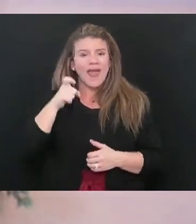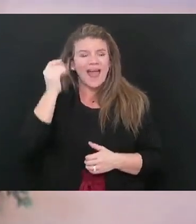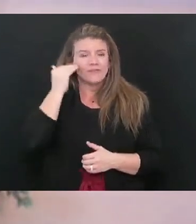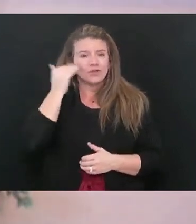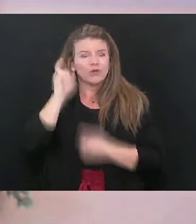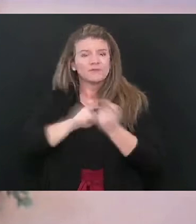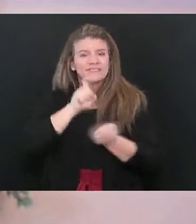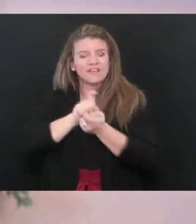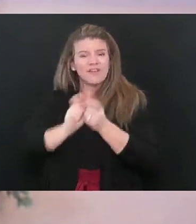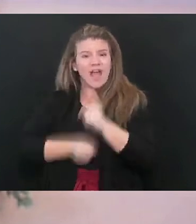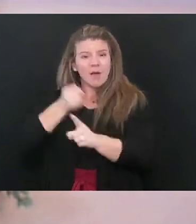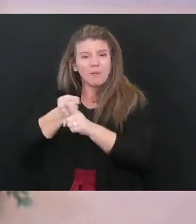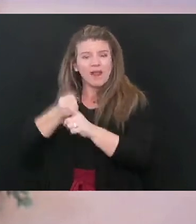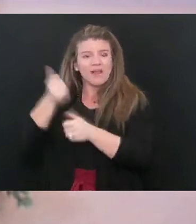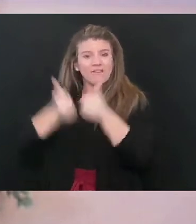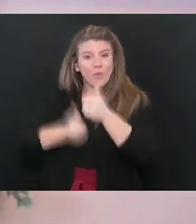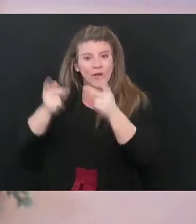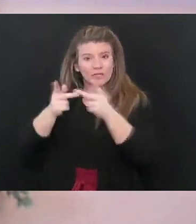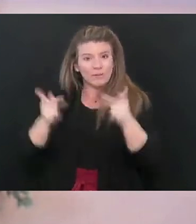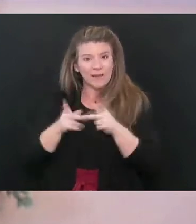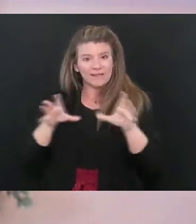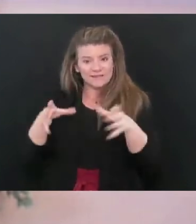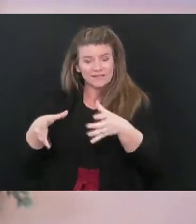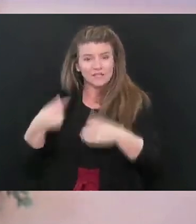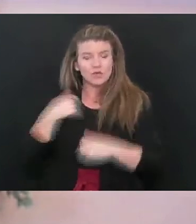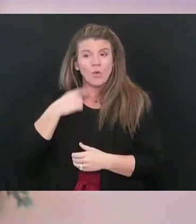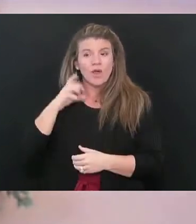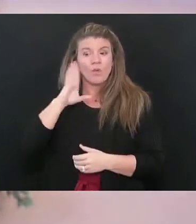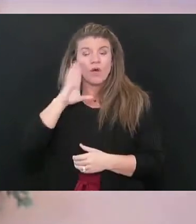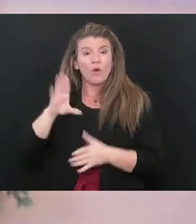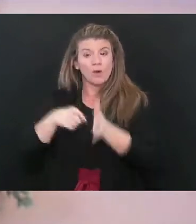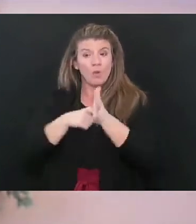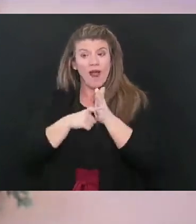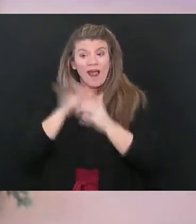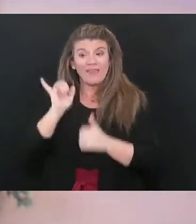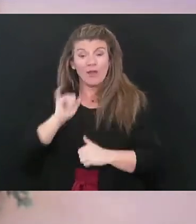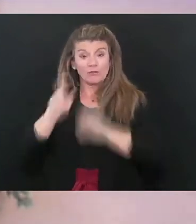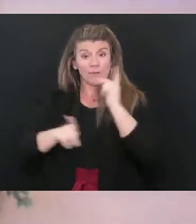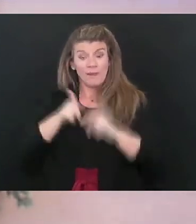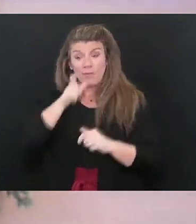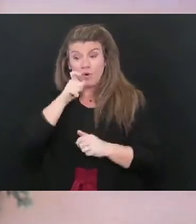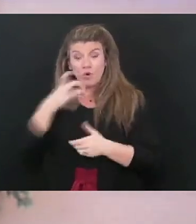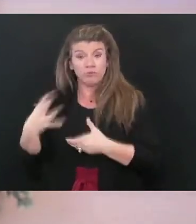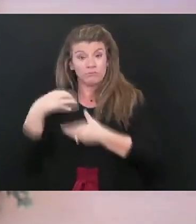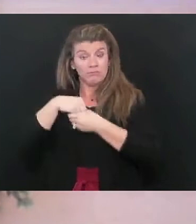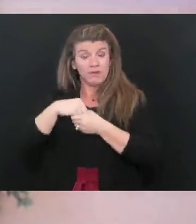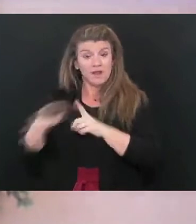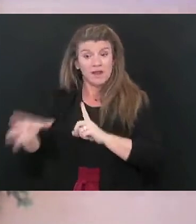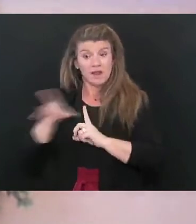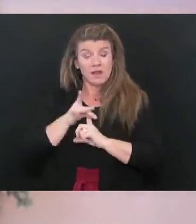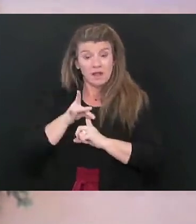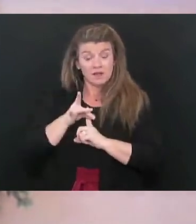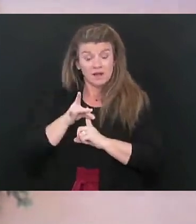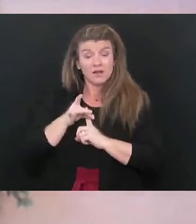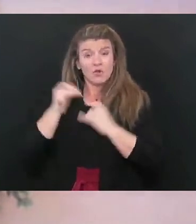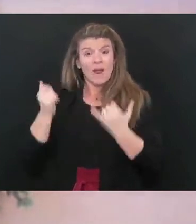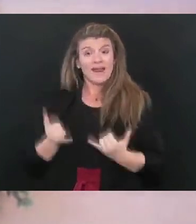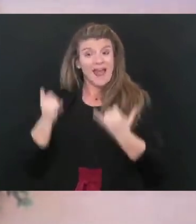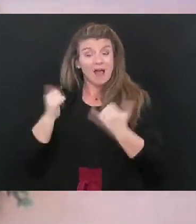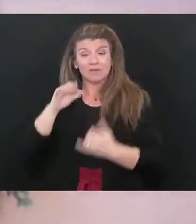then we would require that all people that have meaningful contact, which is still right now from CDC 6